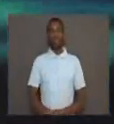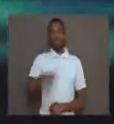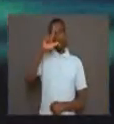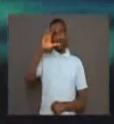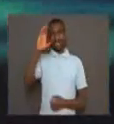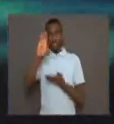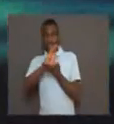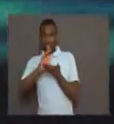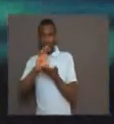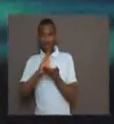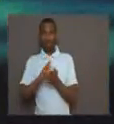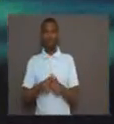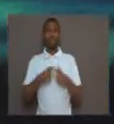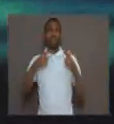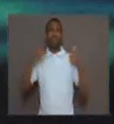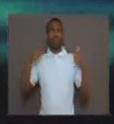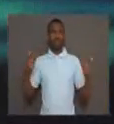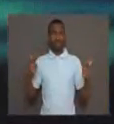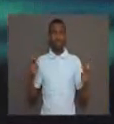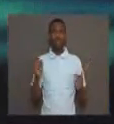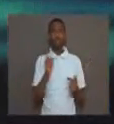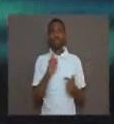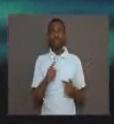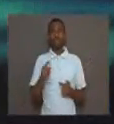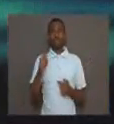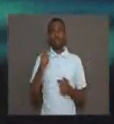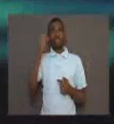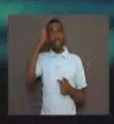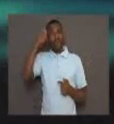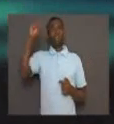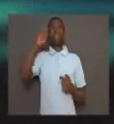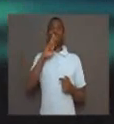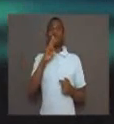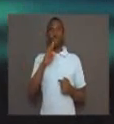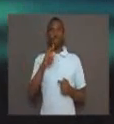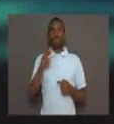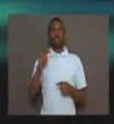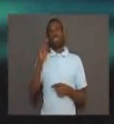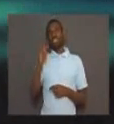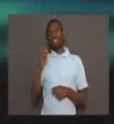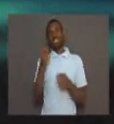LC circuits are largely theoretical in nature.